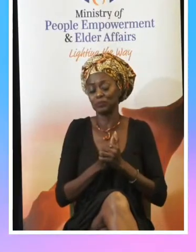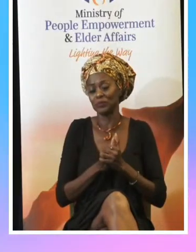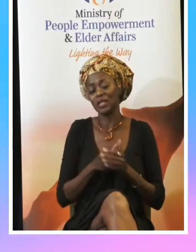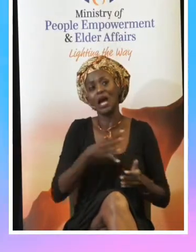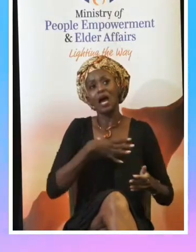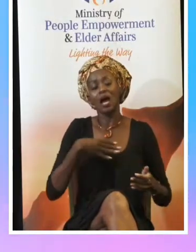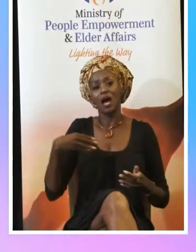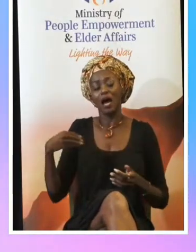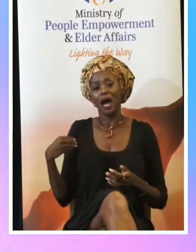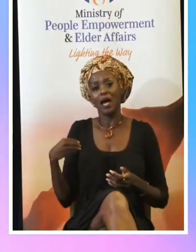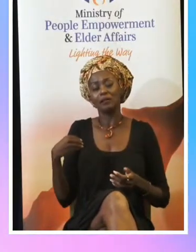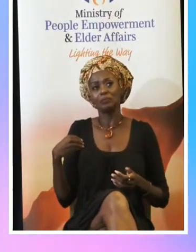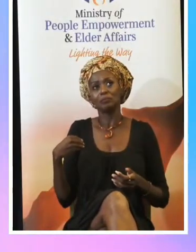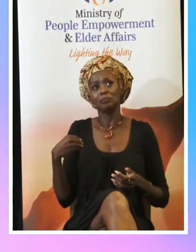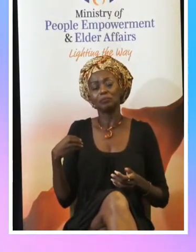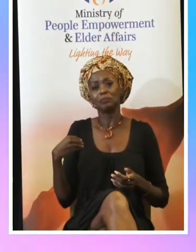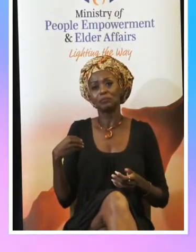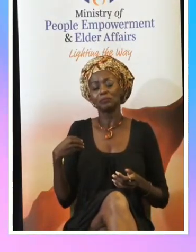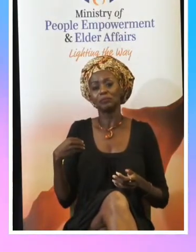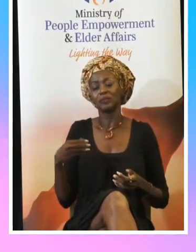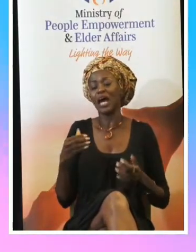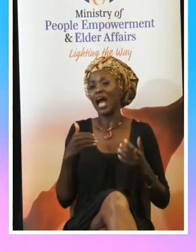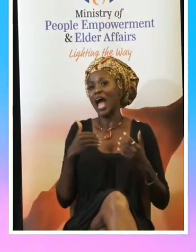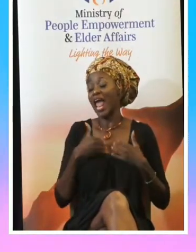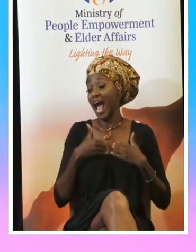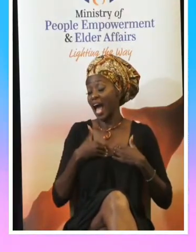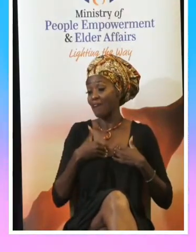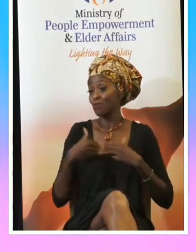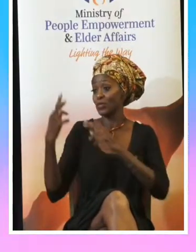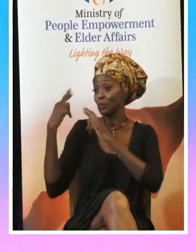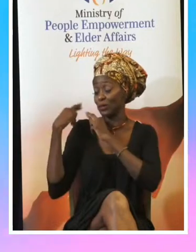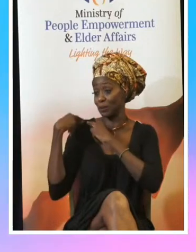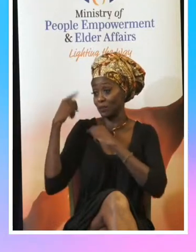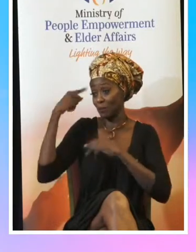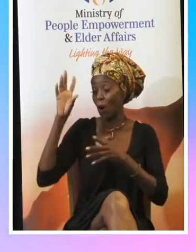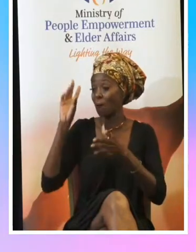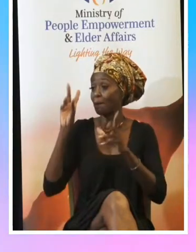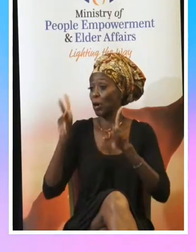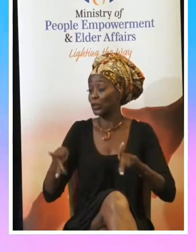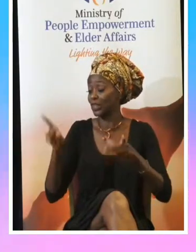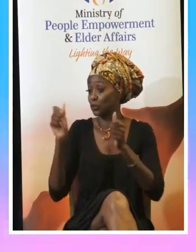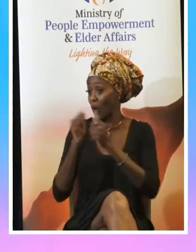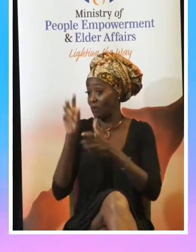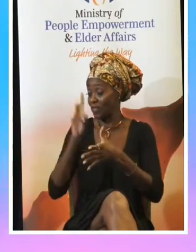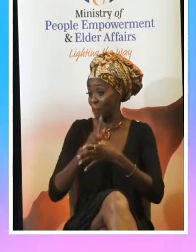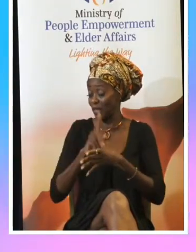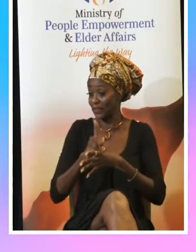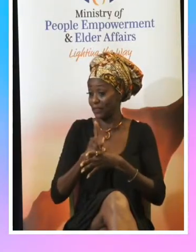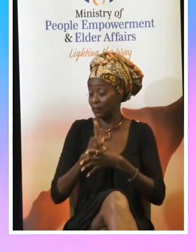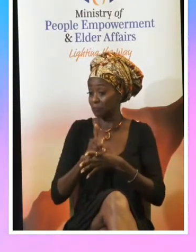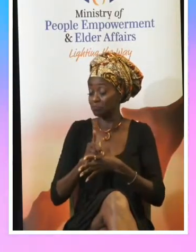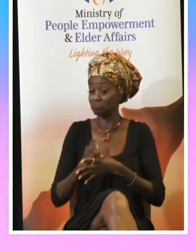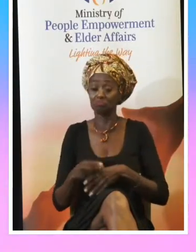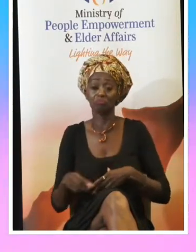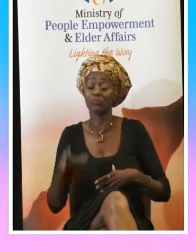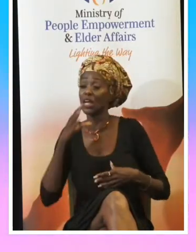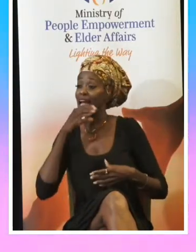And having responsibility for persons with disabilities, gender